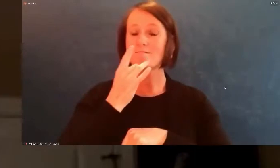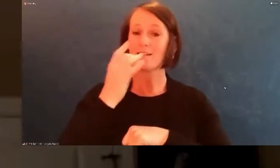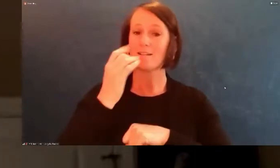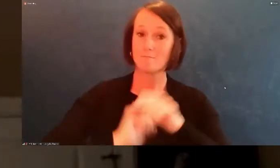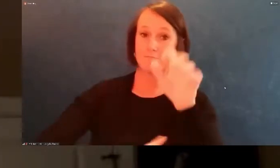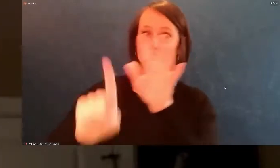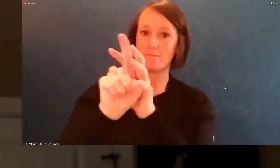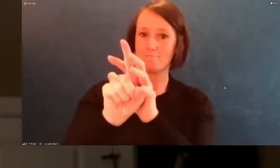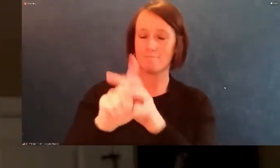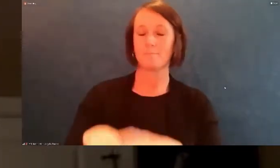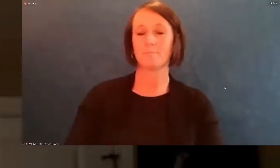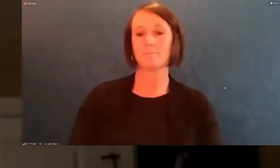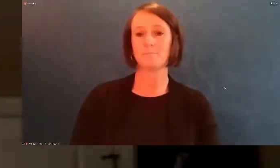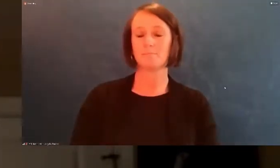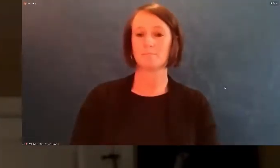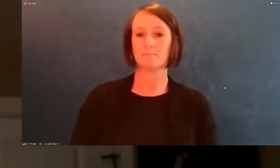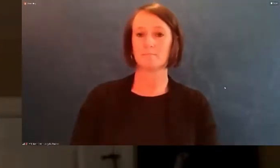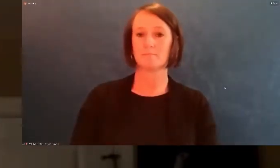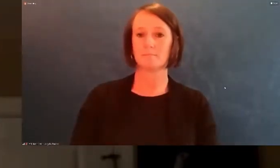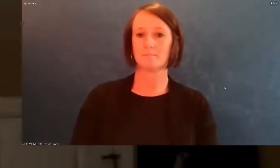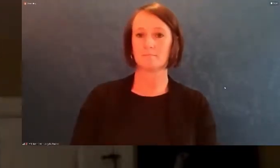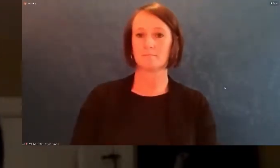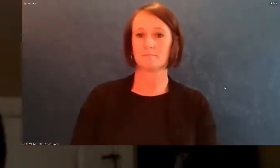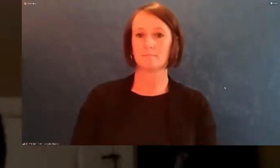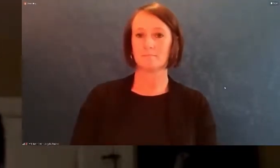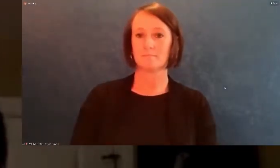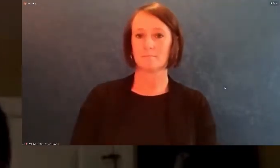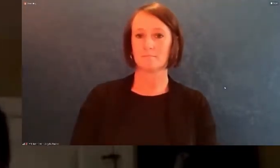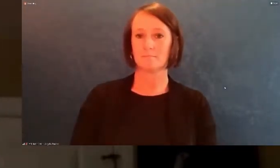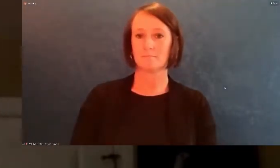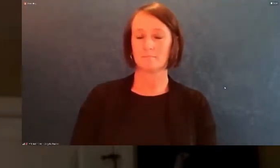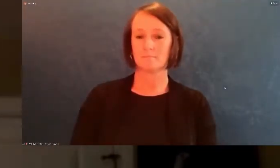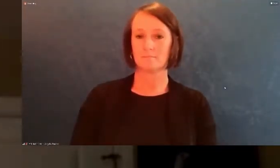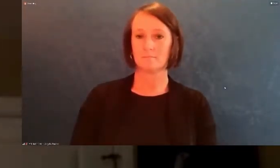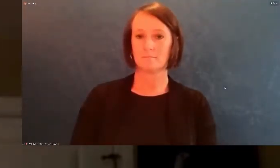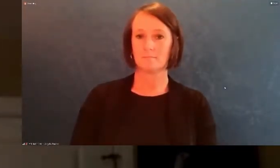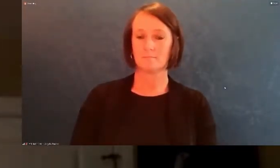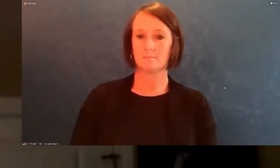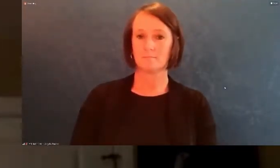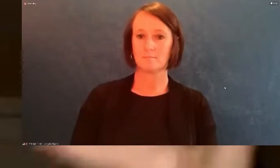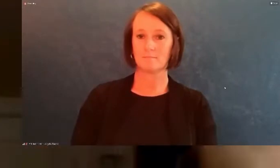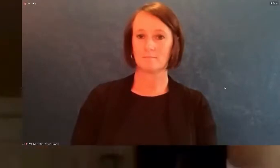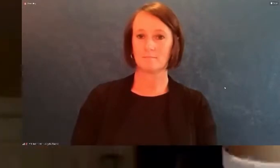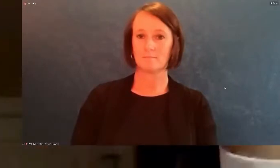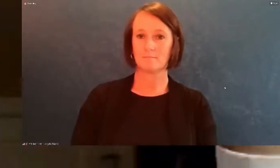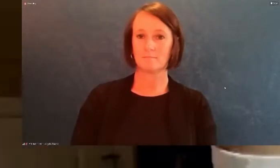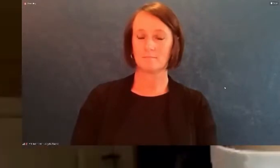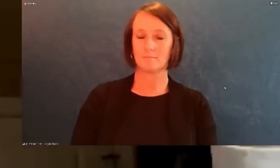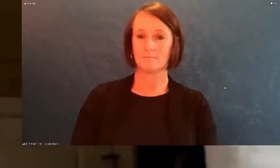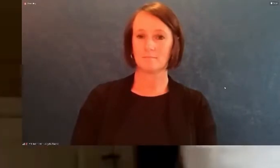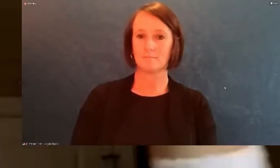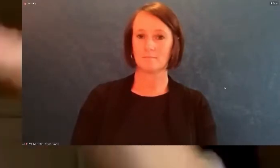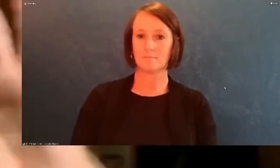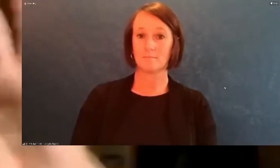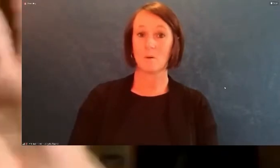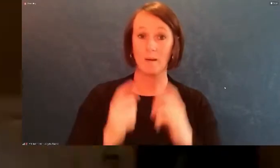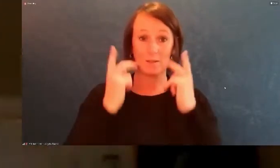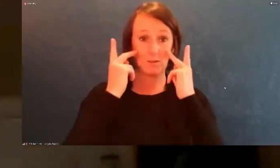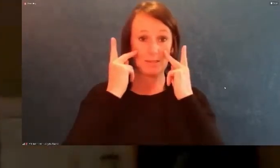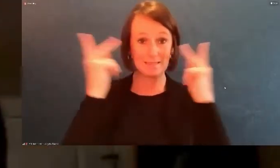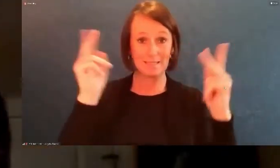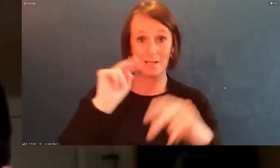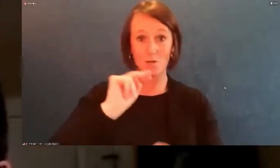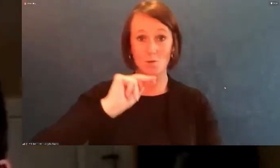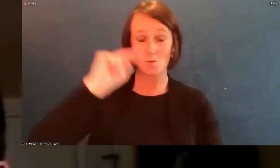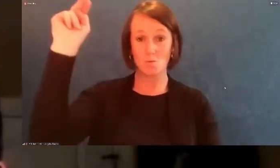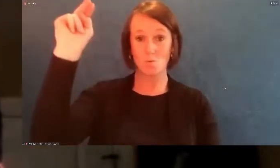language? And I said, I'll tell you after. I said, I got to make this quick before I forget. I said, when you see the Northern Lights,